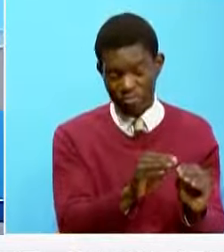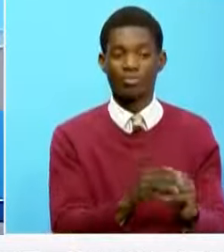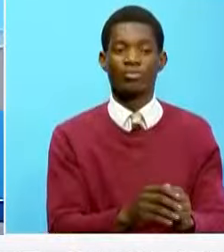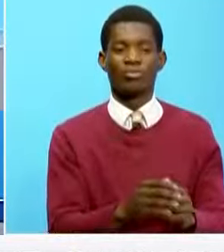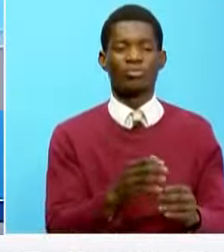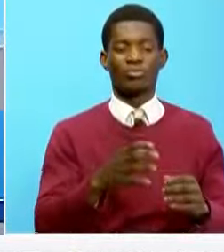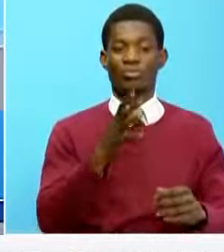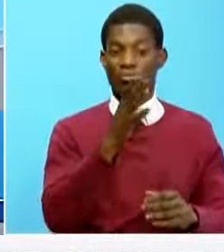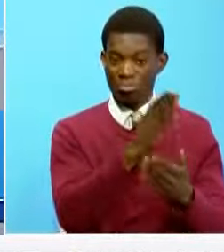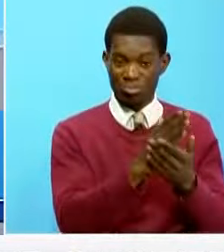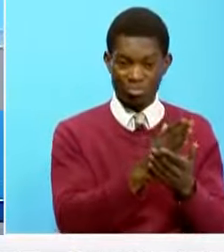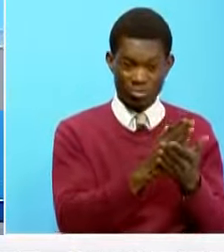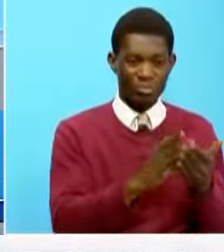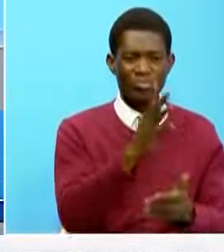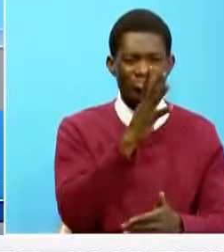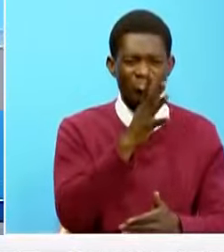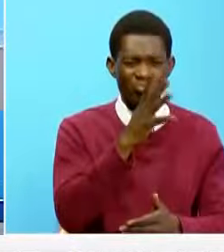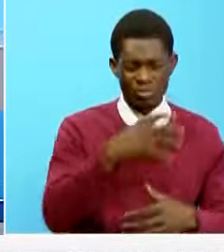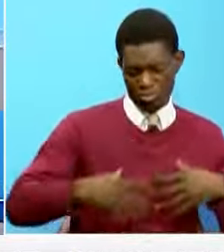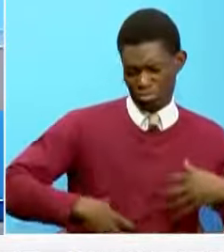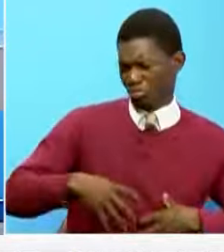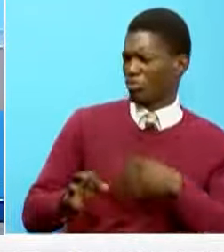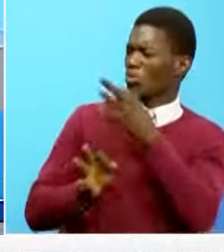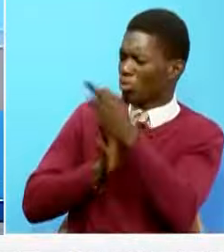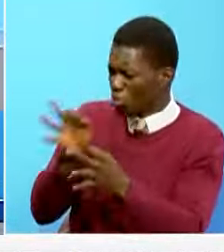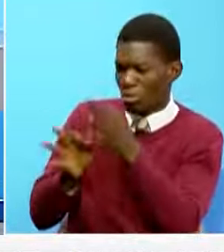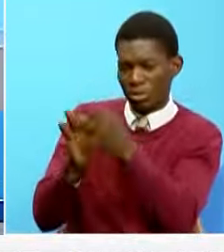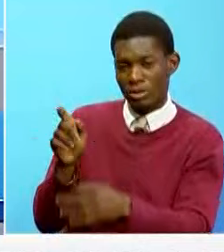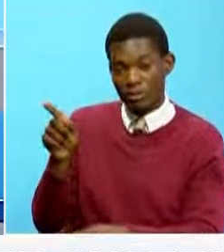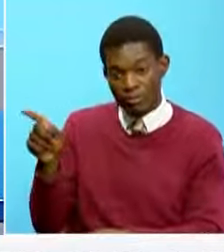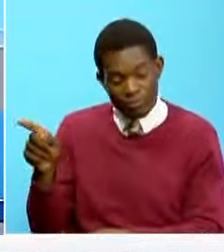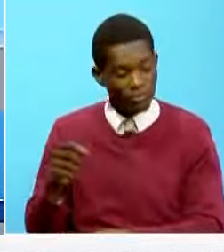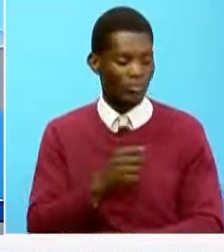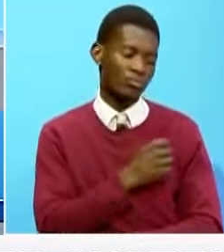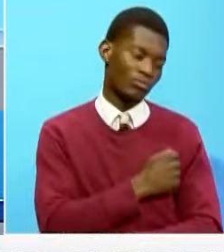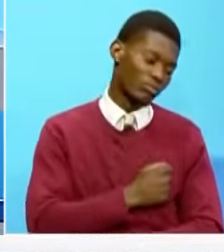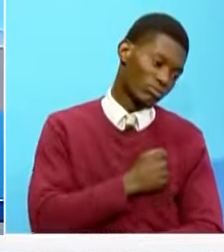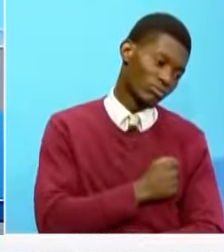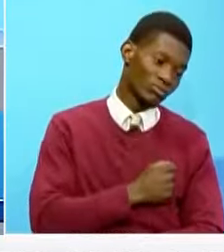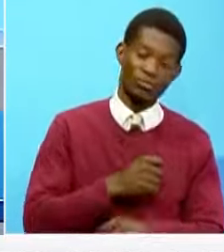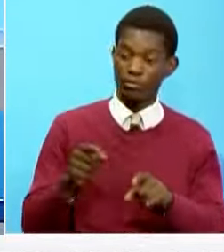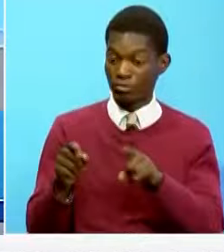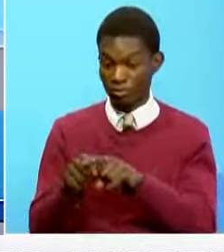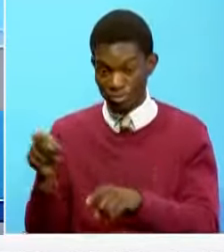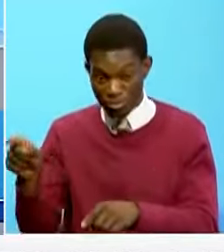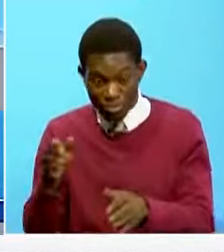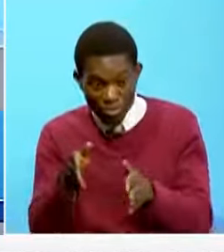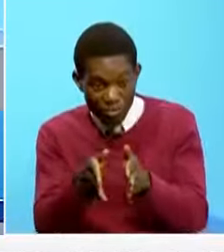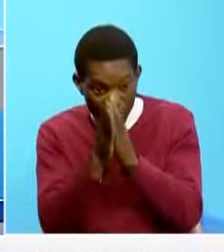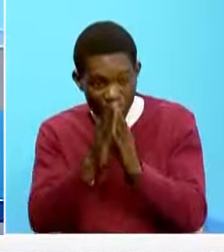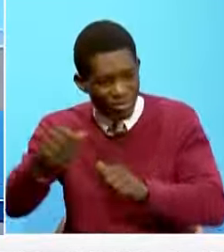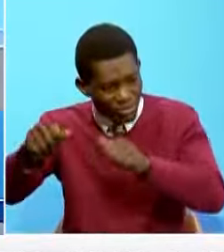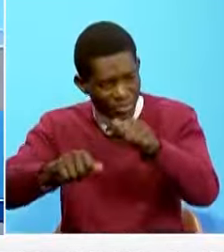the mother's shelter, Mr. Zimba bemoaned the poor sanitation situation and called for the administration to expedite